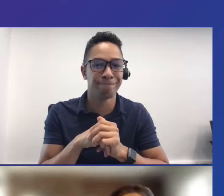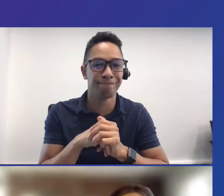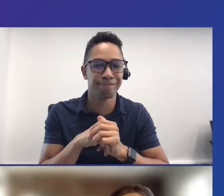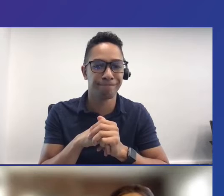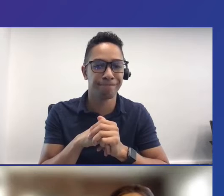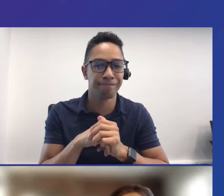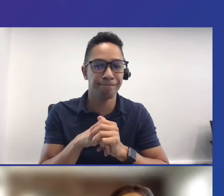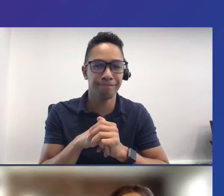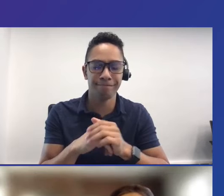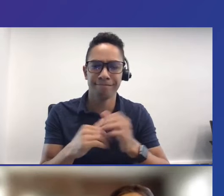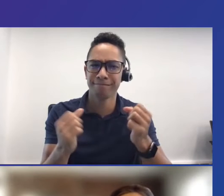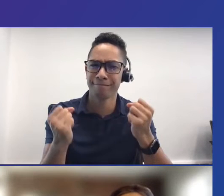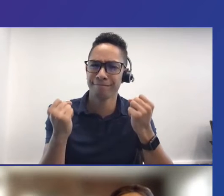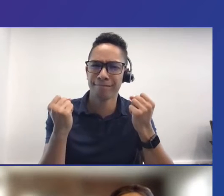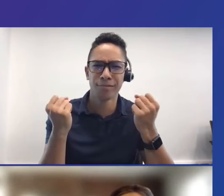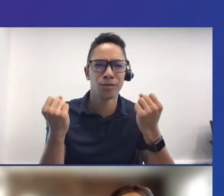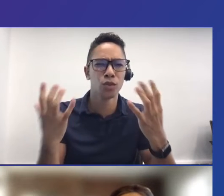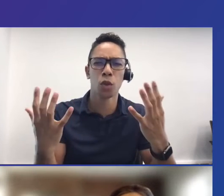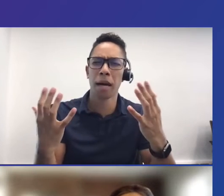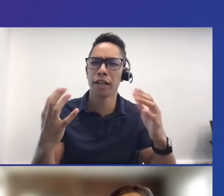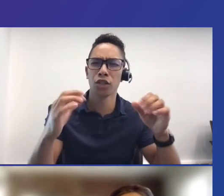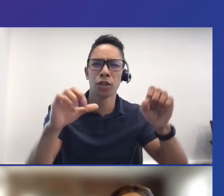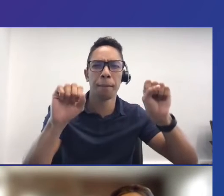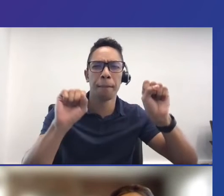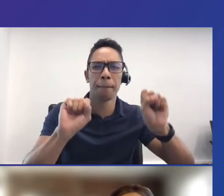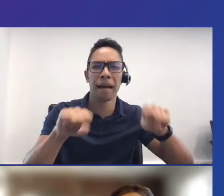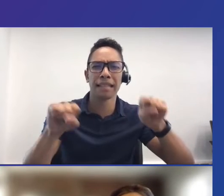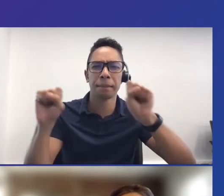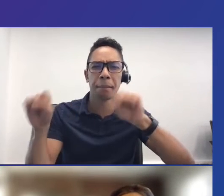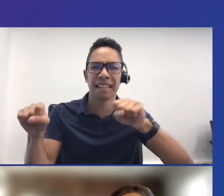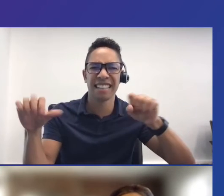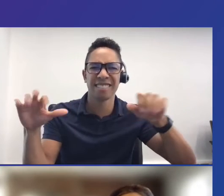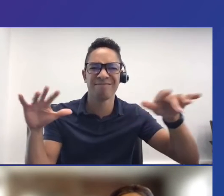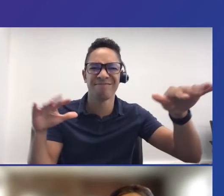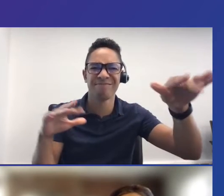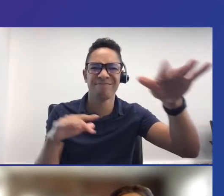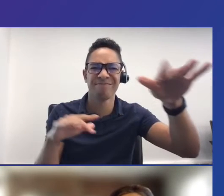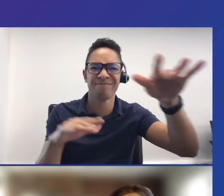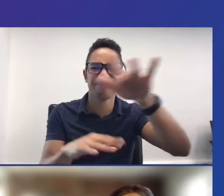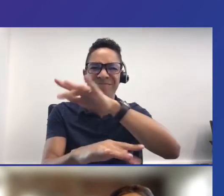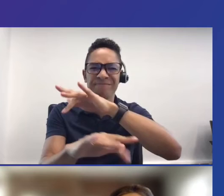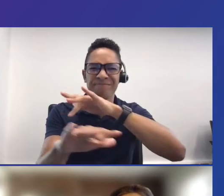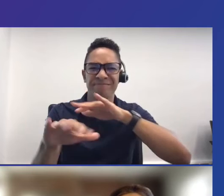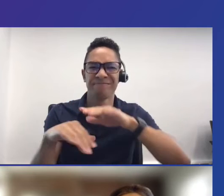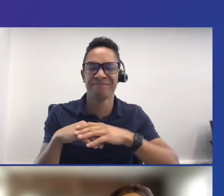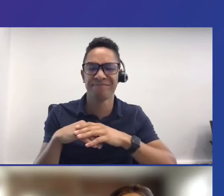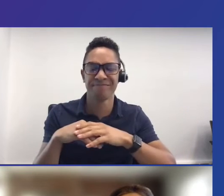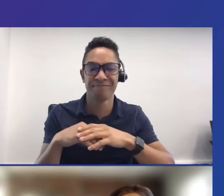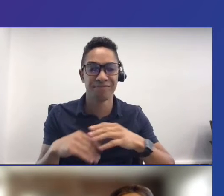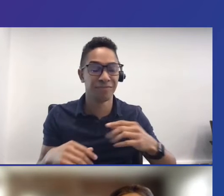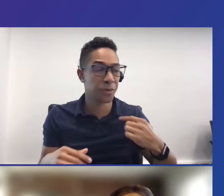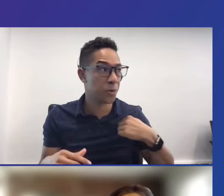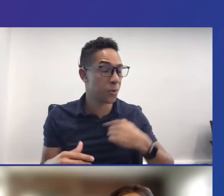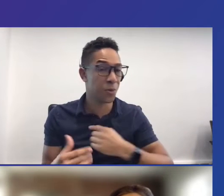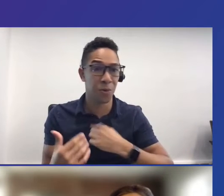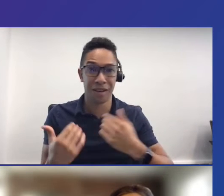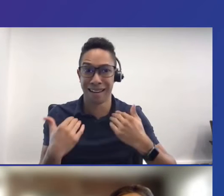there was so much possibility in the air. We didn't have any money.